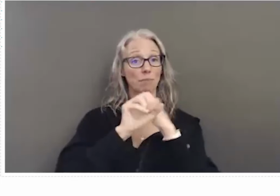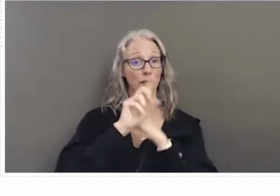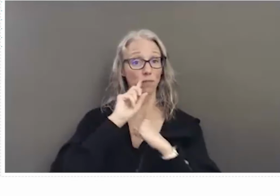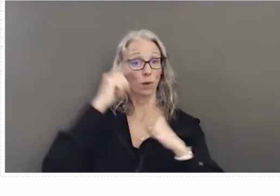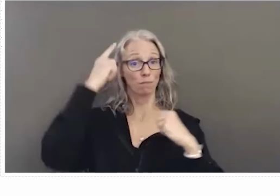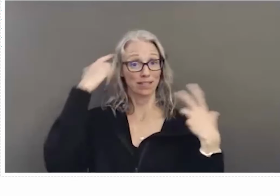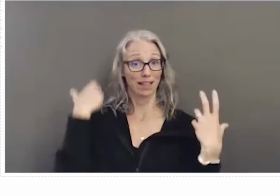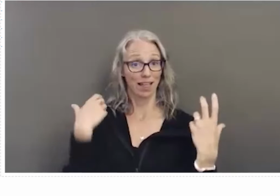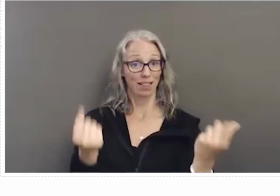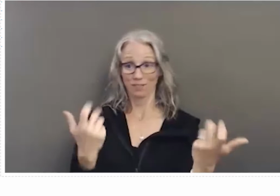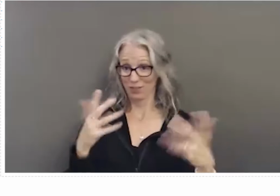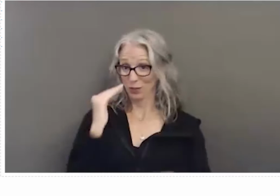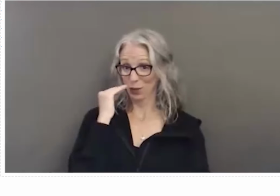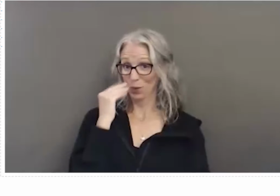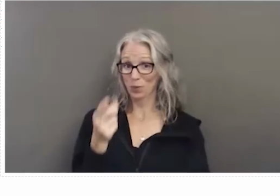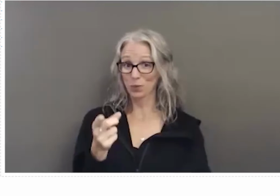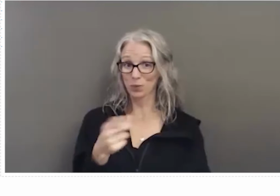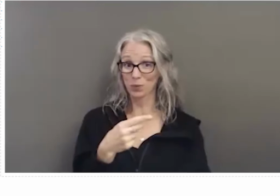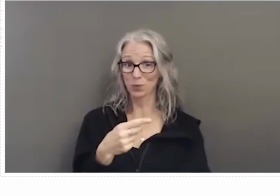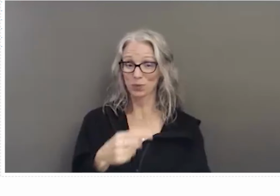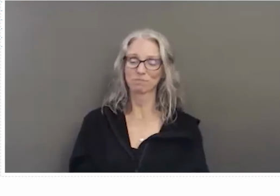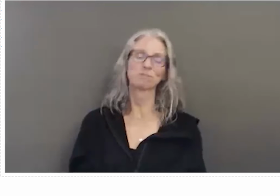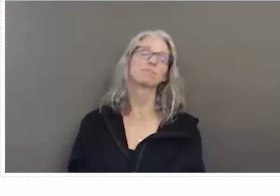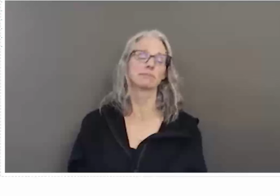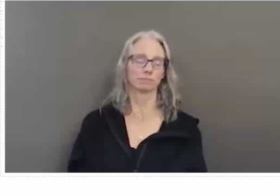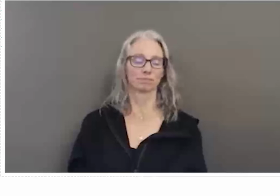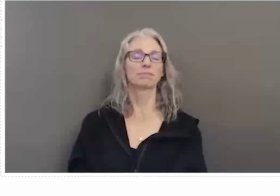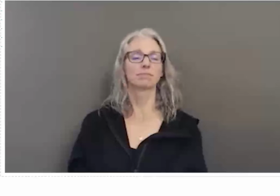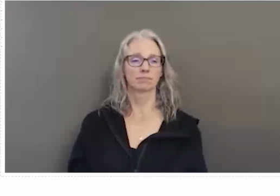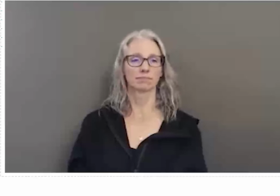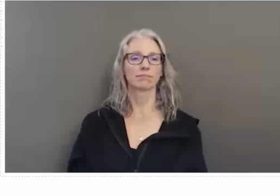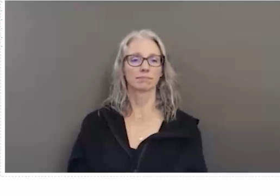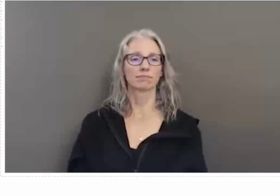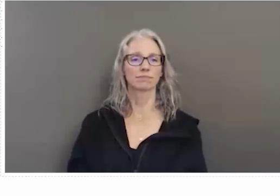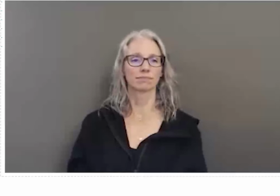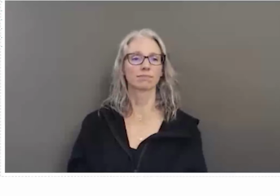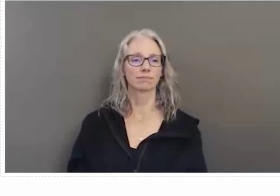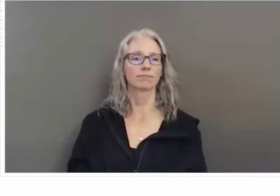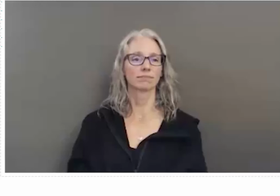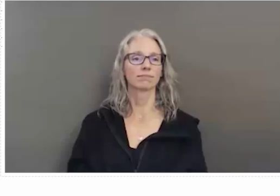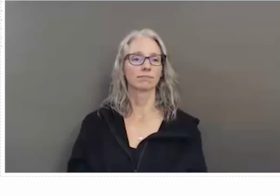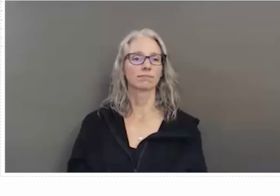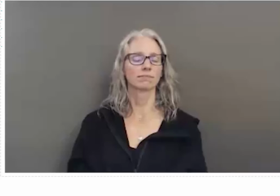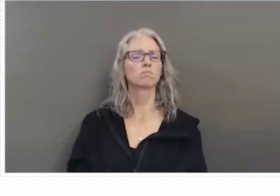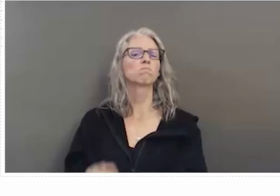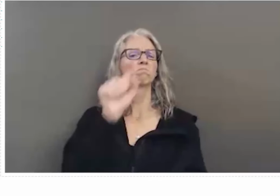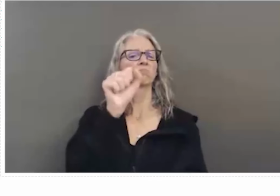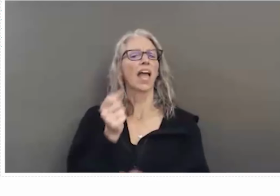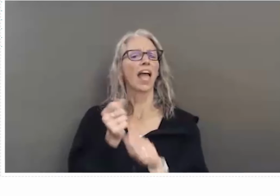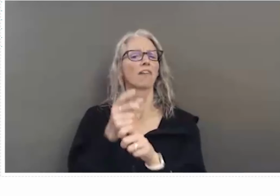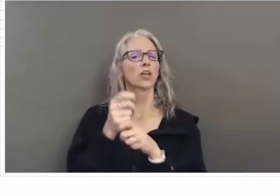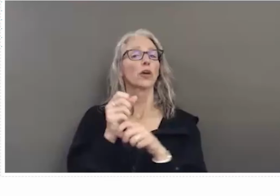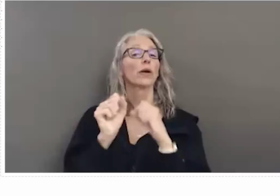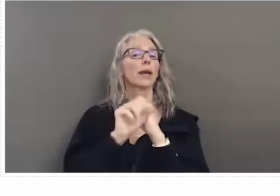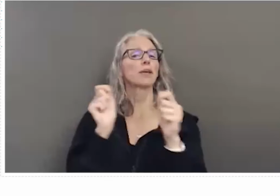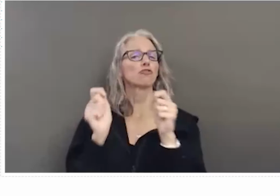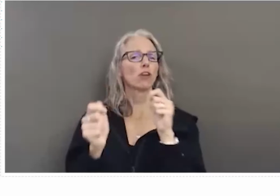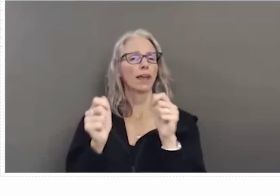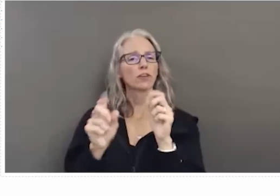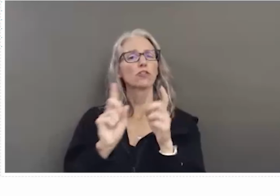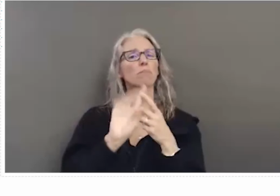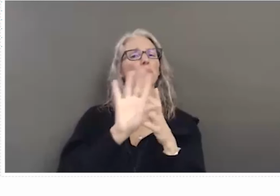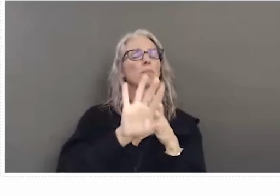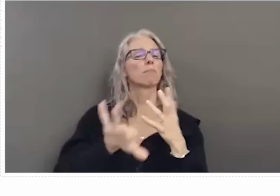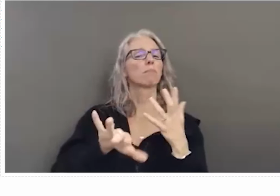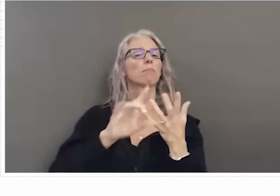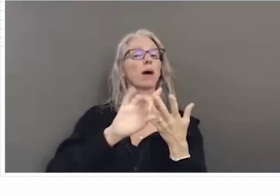And, you know, where, you know, the campaign itself over the years evolved, but the principle behind it was actually